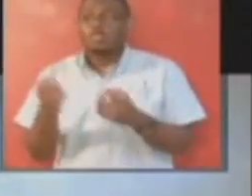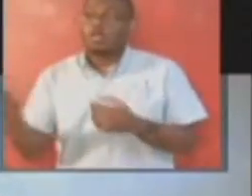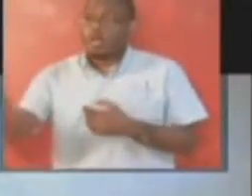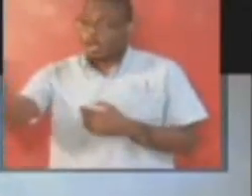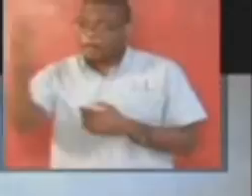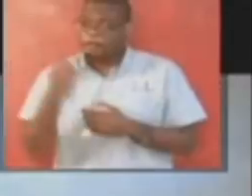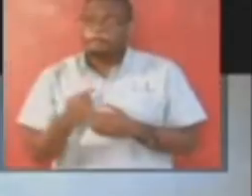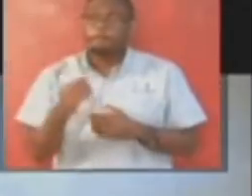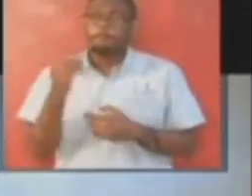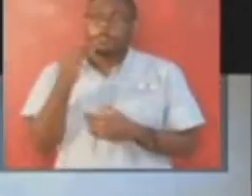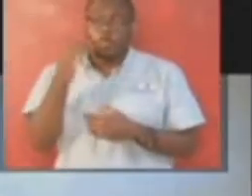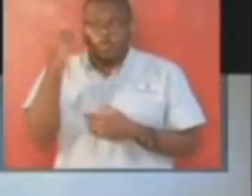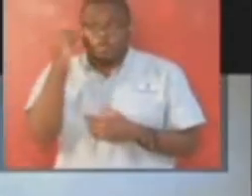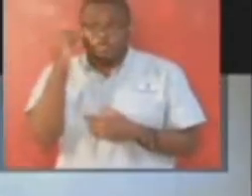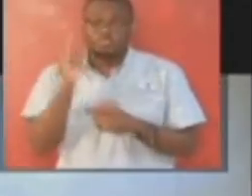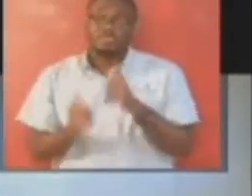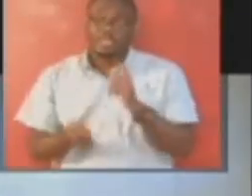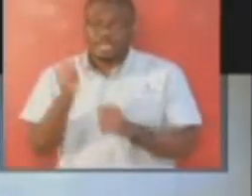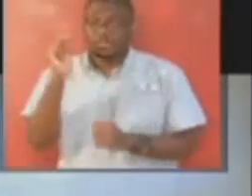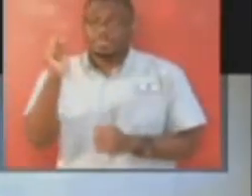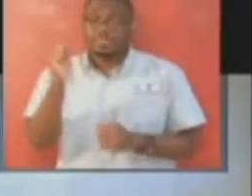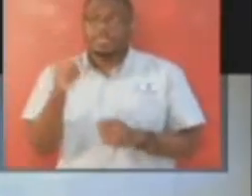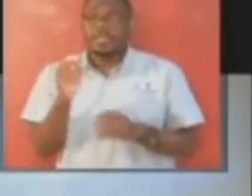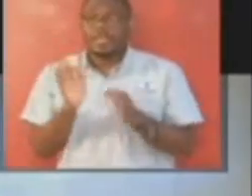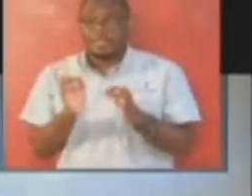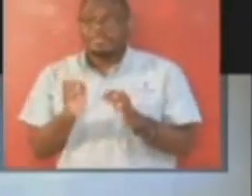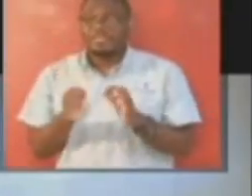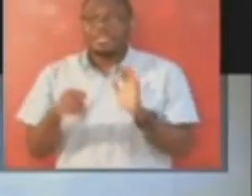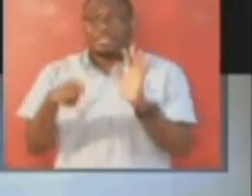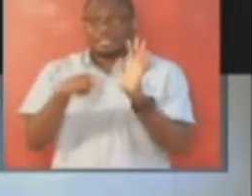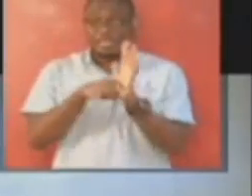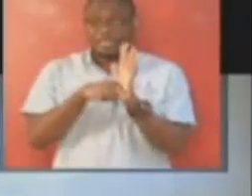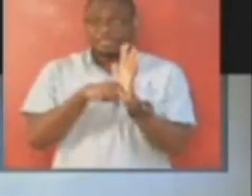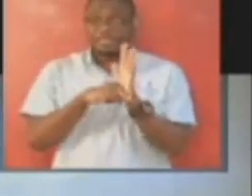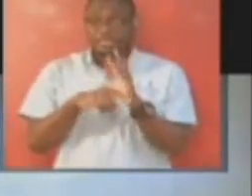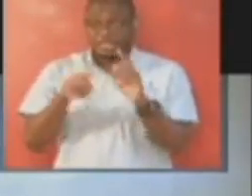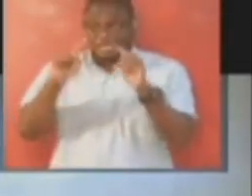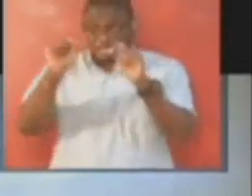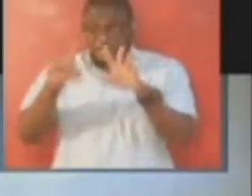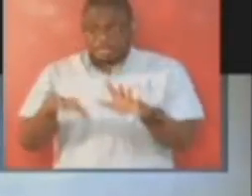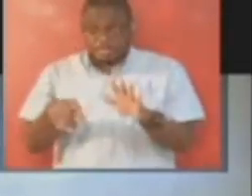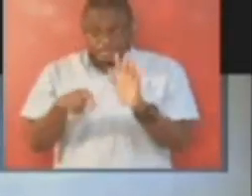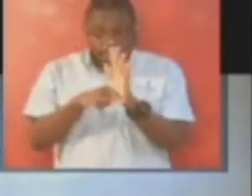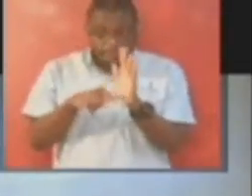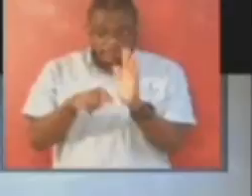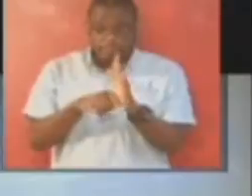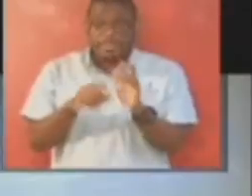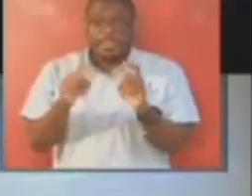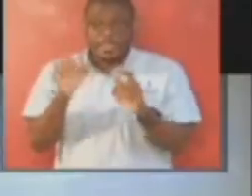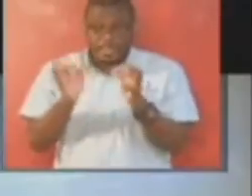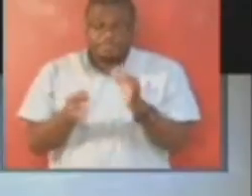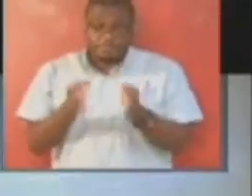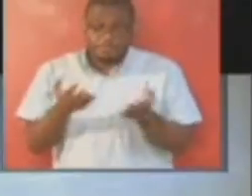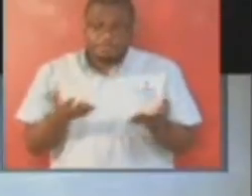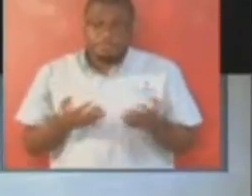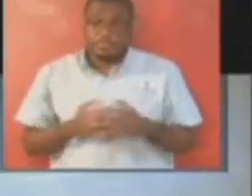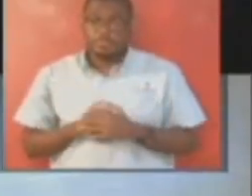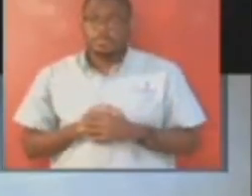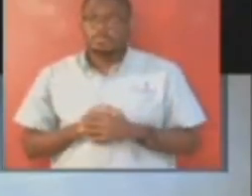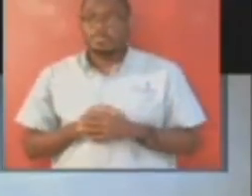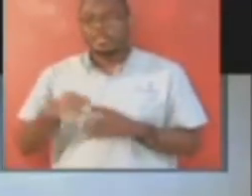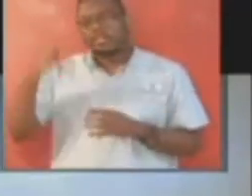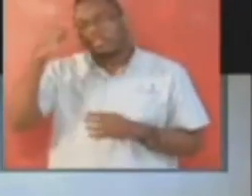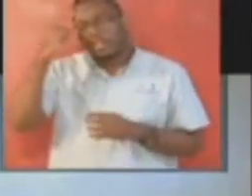once they have a negative PCR test. That's one of their ways of speeding up the process. Is